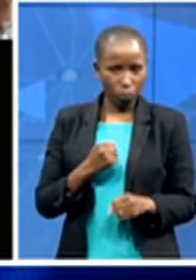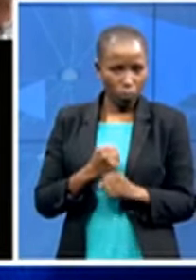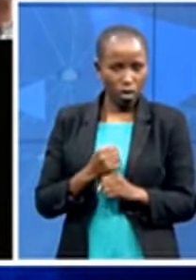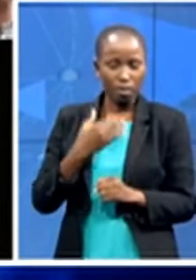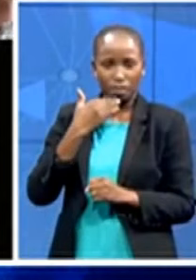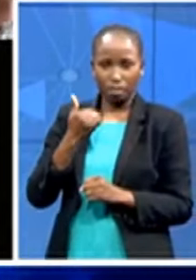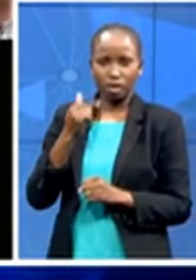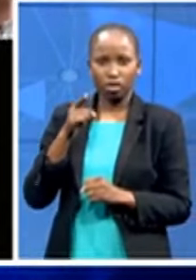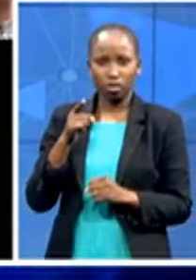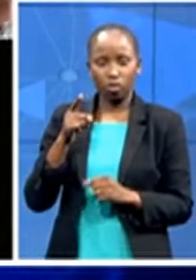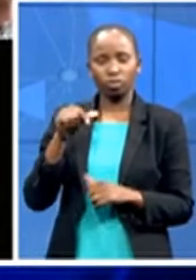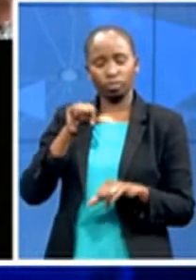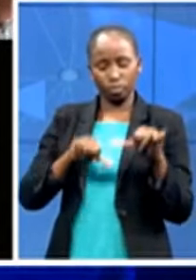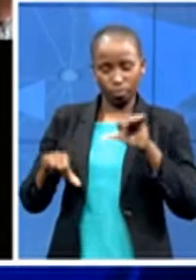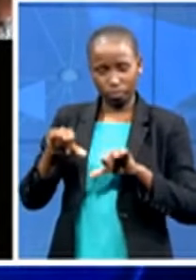19